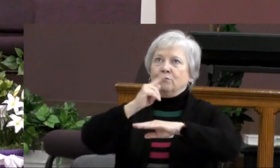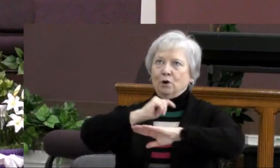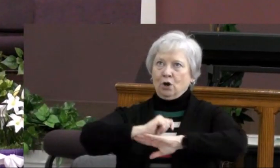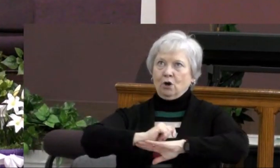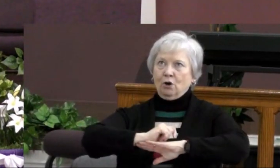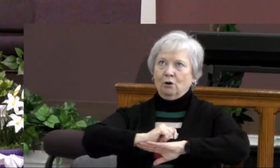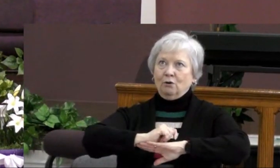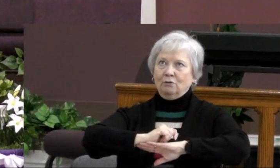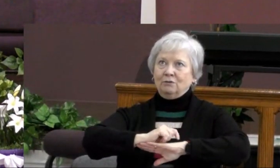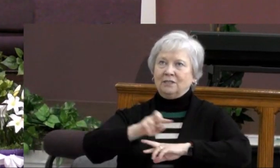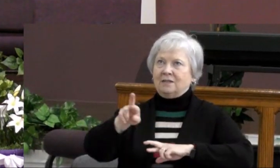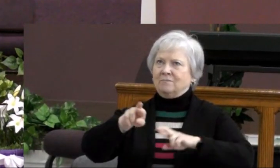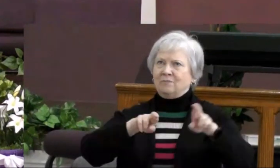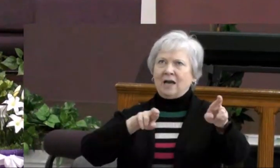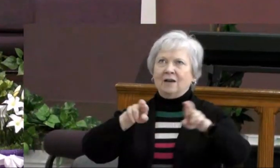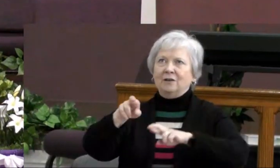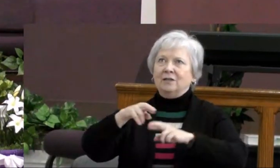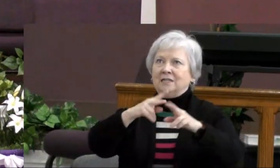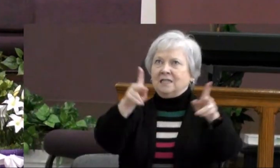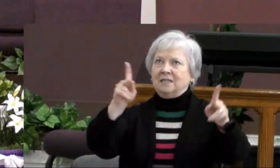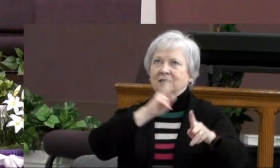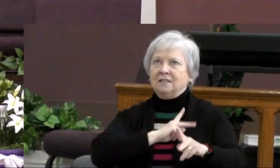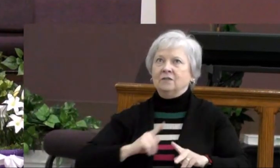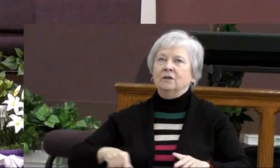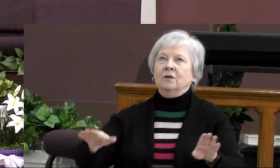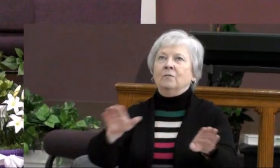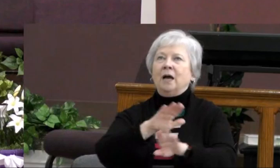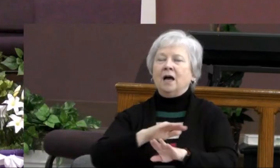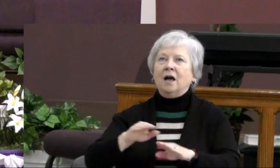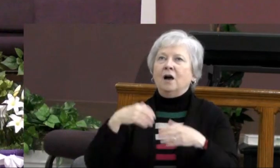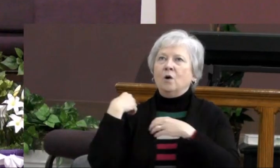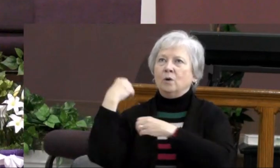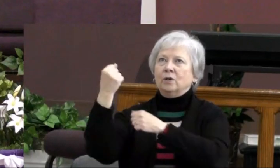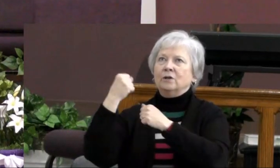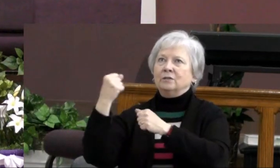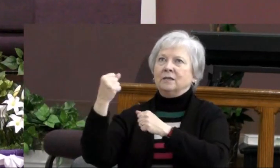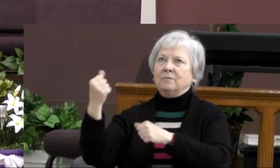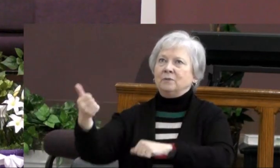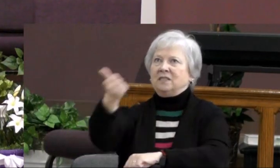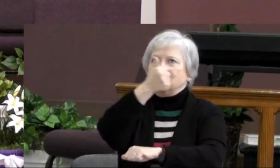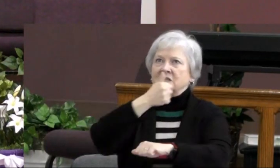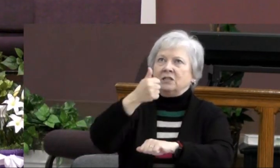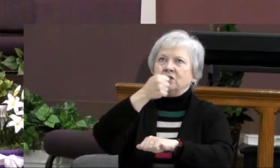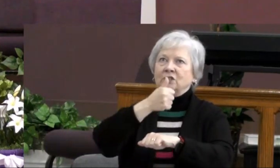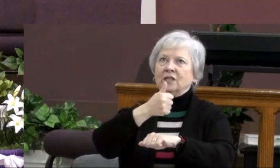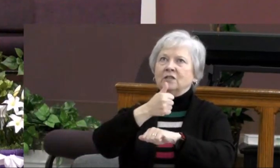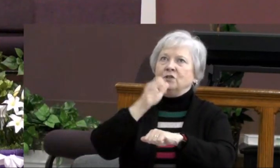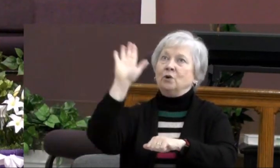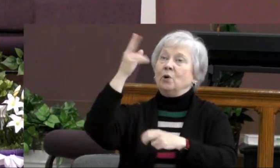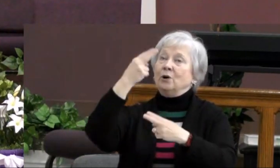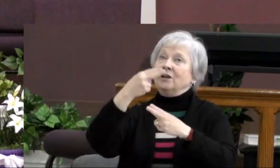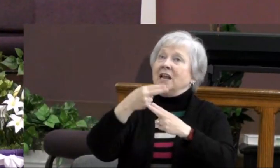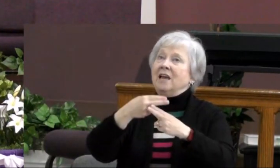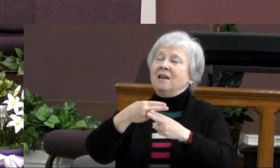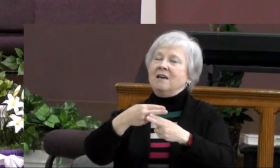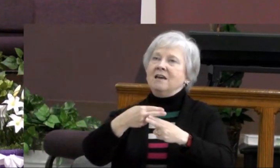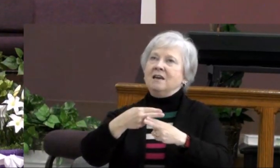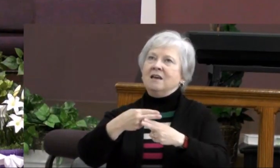all thrones and dominions, all powers and positions.